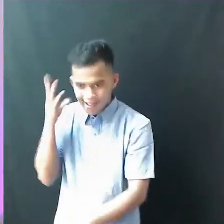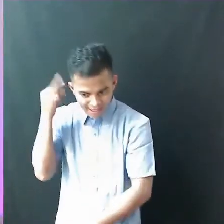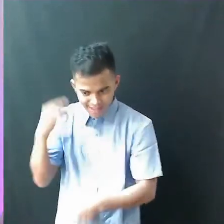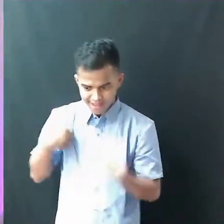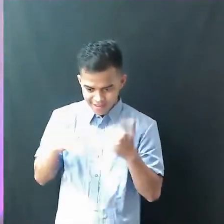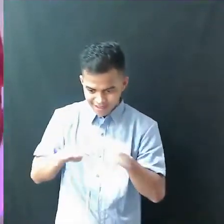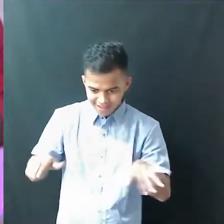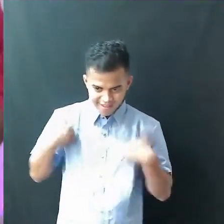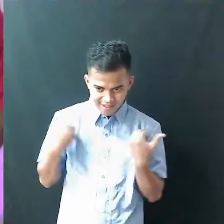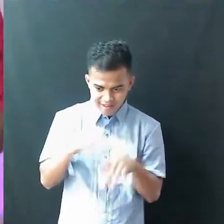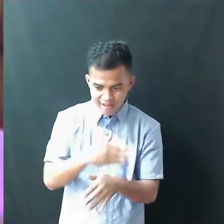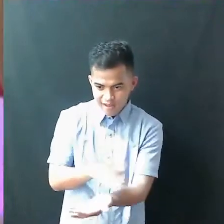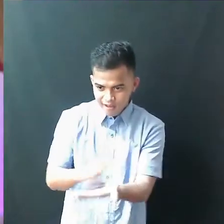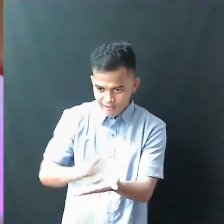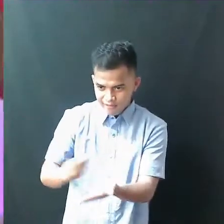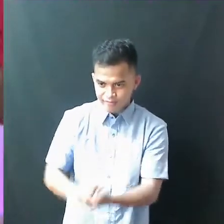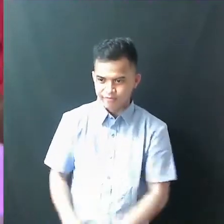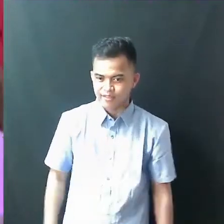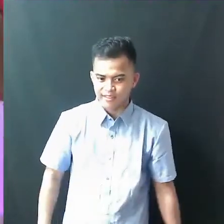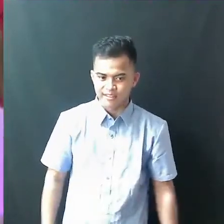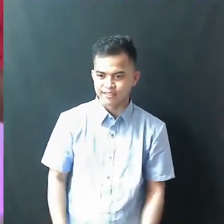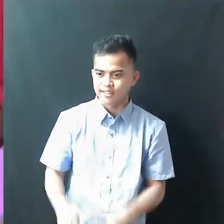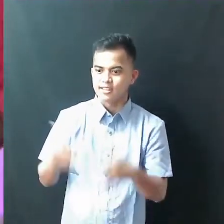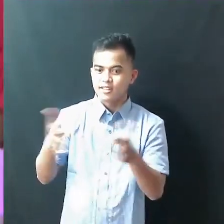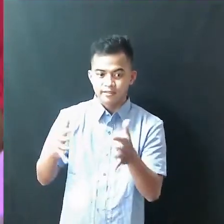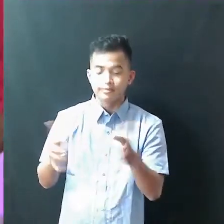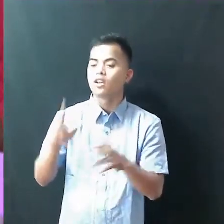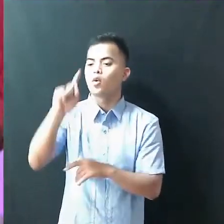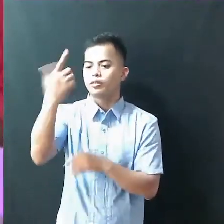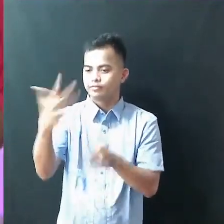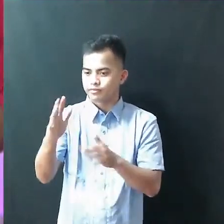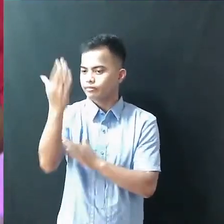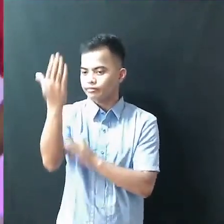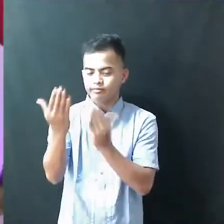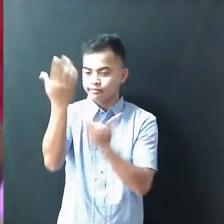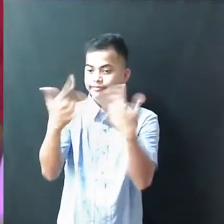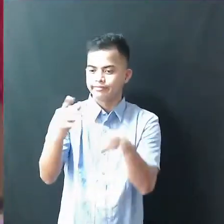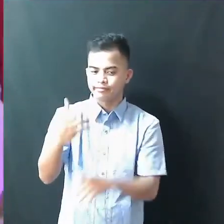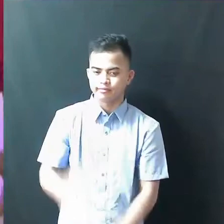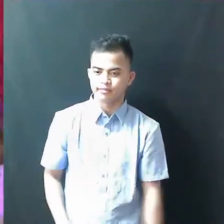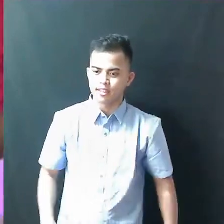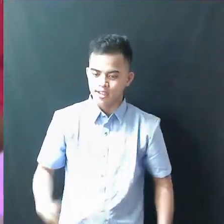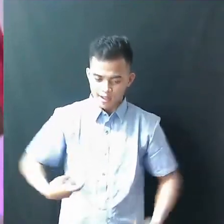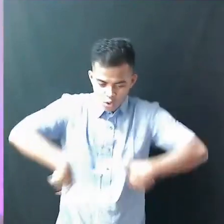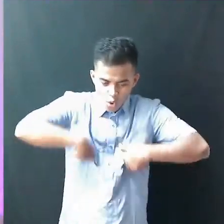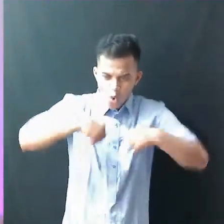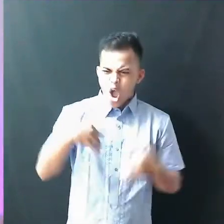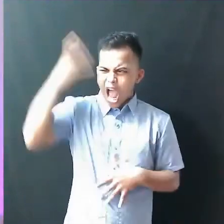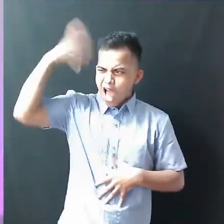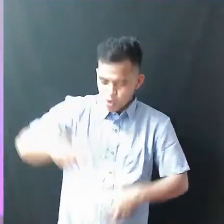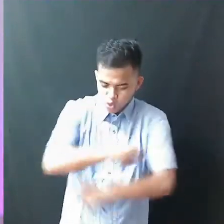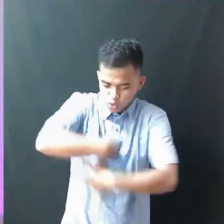kanang relax na before service siguro kinahanglan pa mo mag dress up. Kinahanglan pa mo mag-ilis balik. Okay ra kayo.